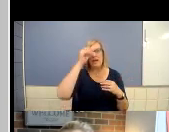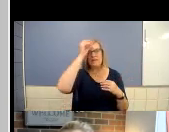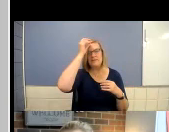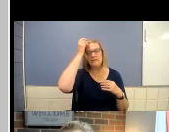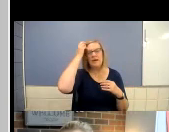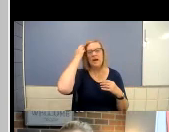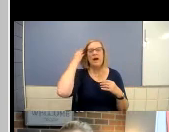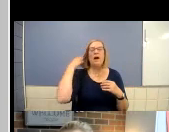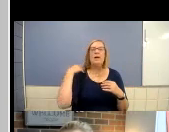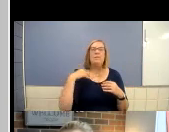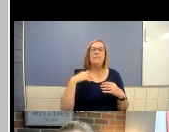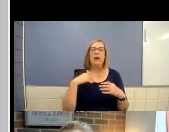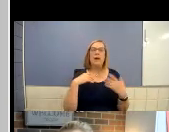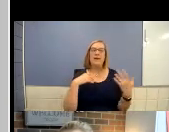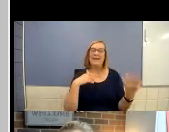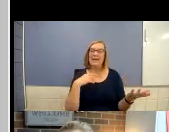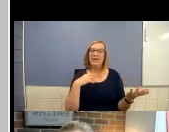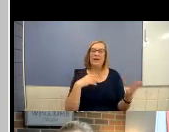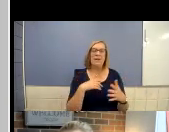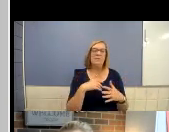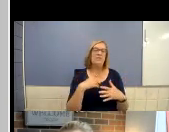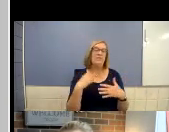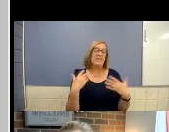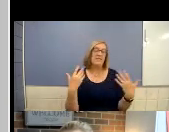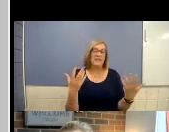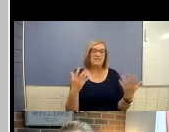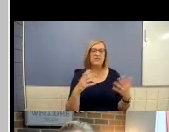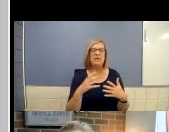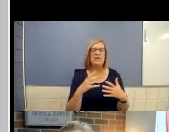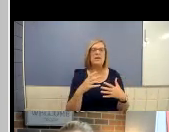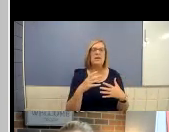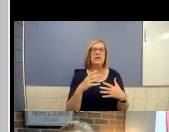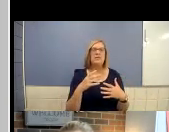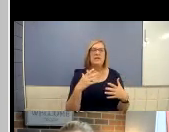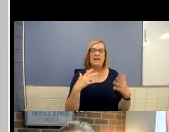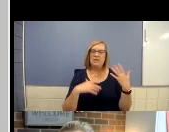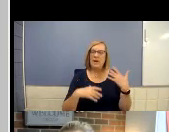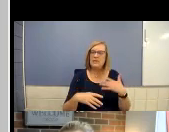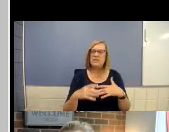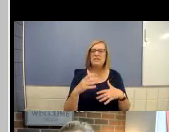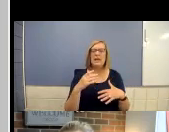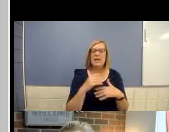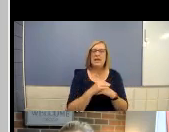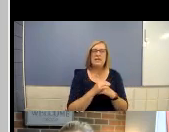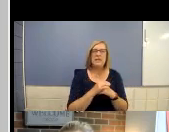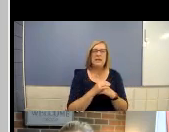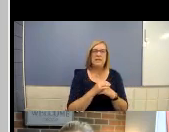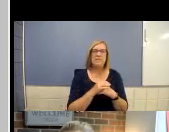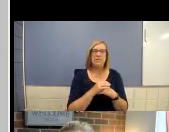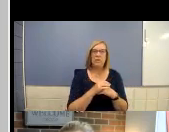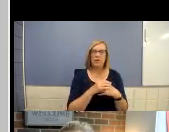ASL classes are here on campus face to face so that you get that interaction